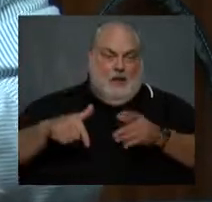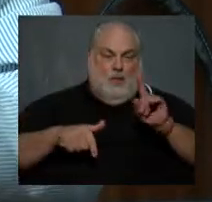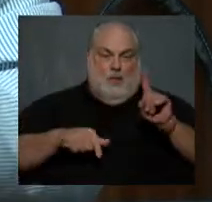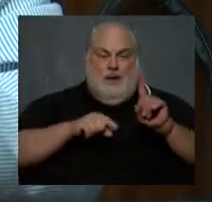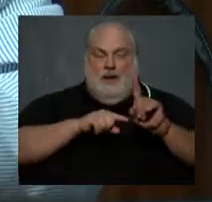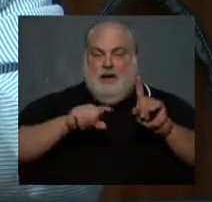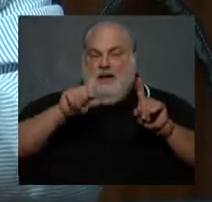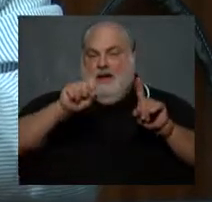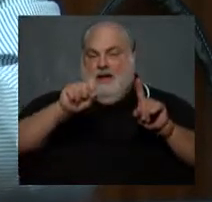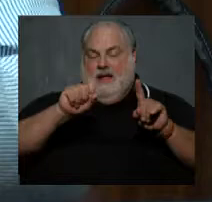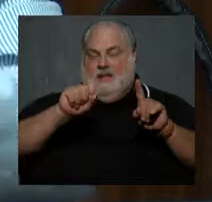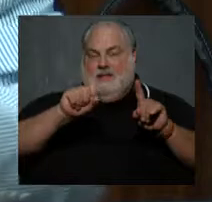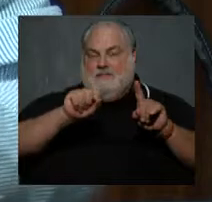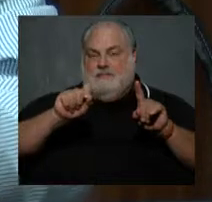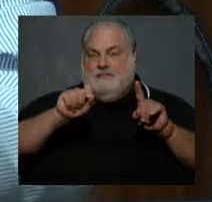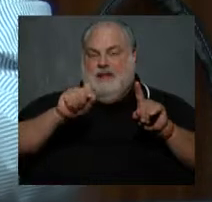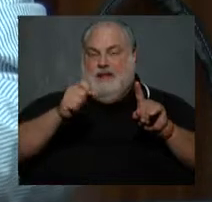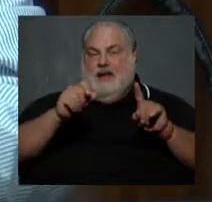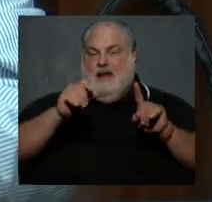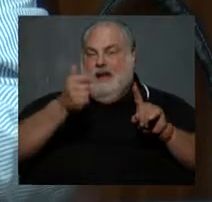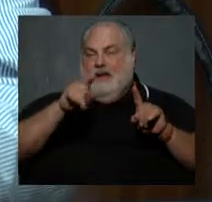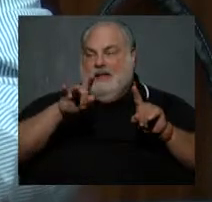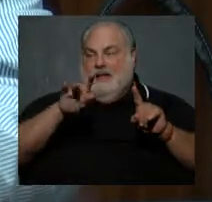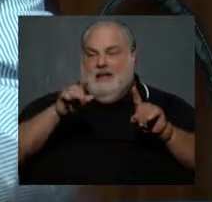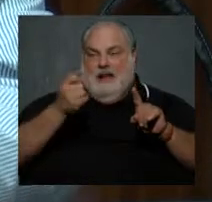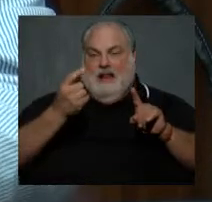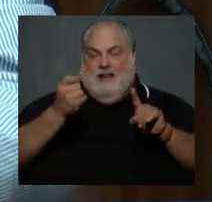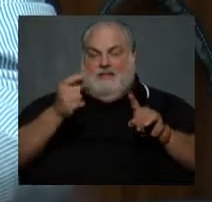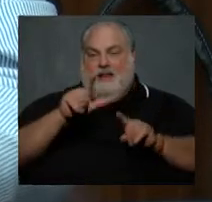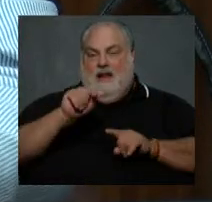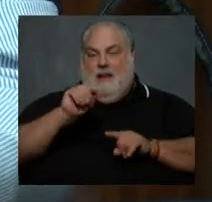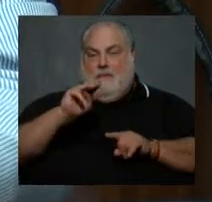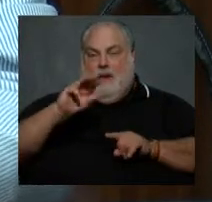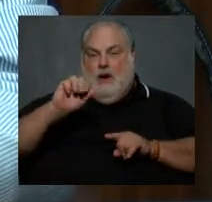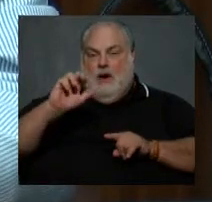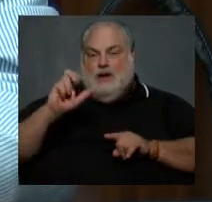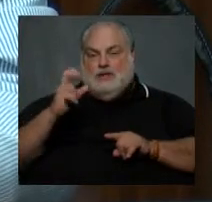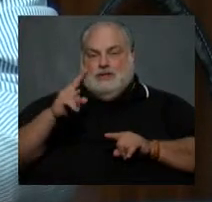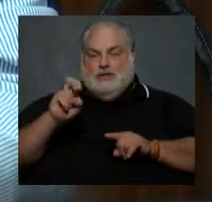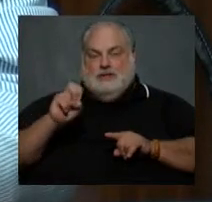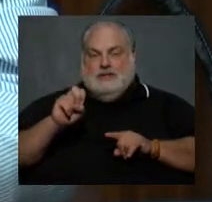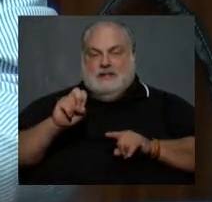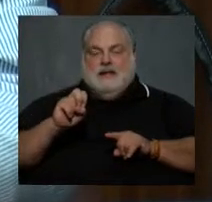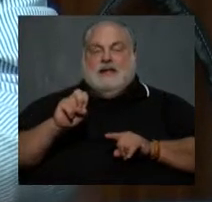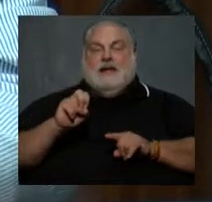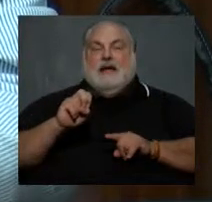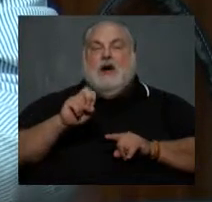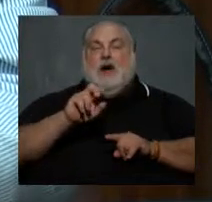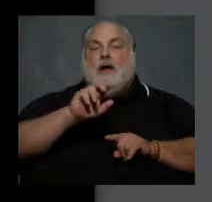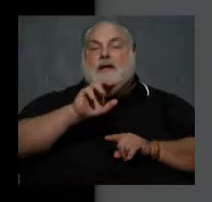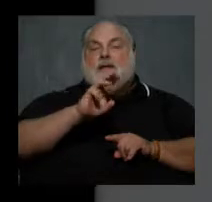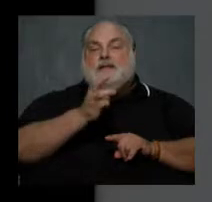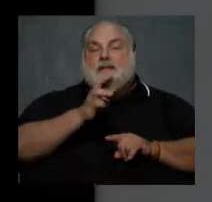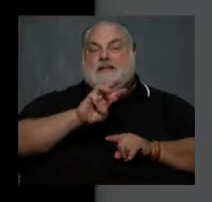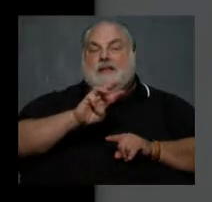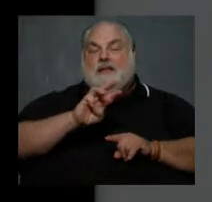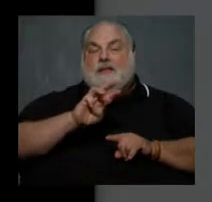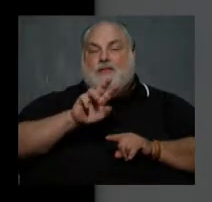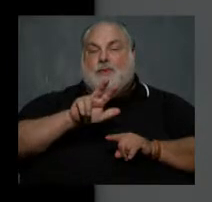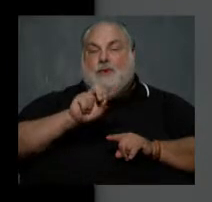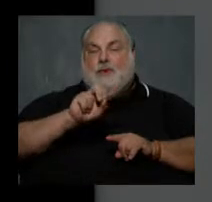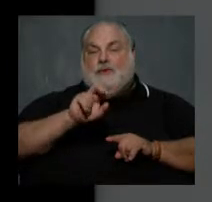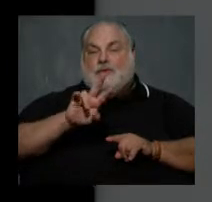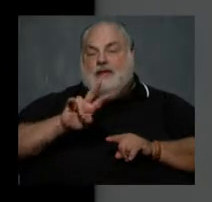number S-1811, LaMarche Village Preliminary Plat, located at 16307 Taylor Loop Road. The applicant